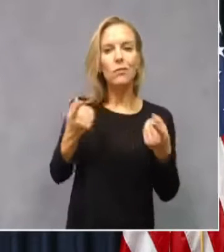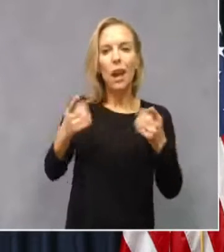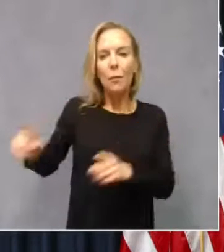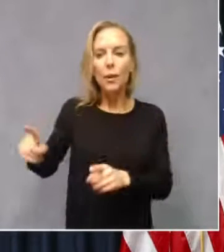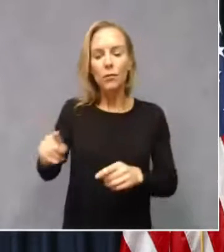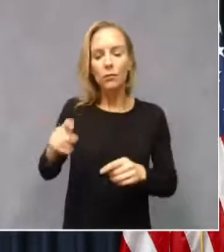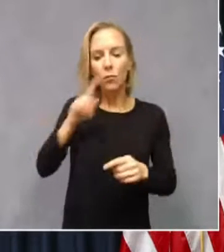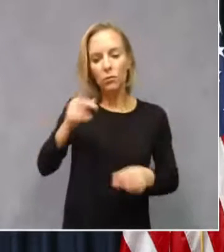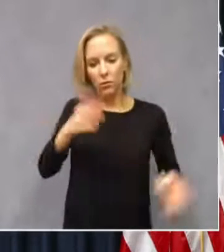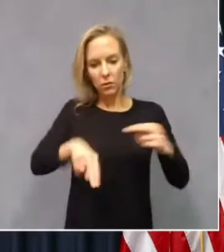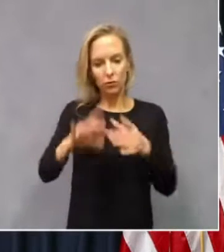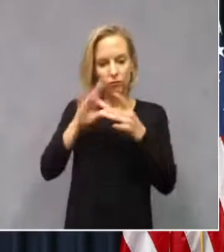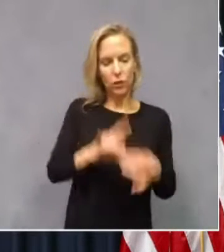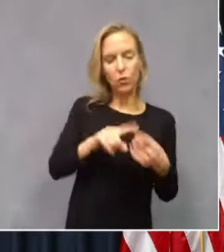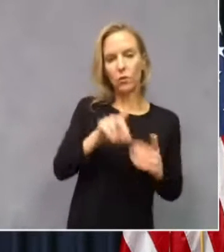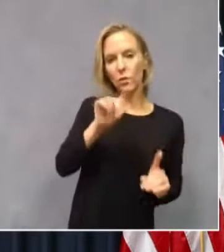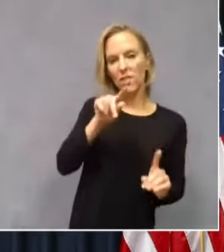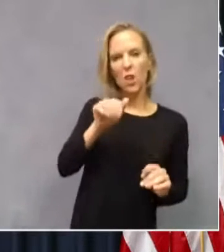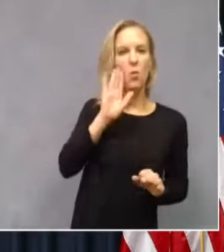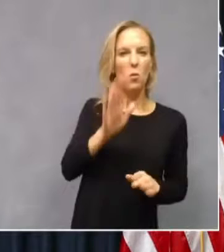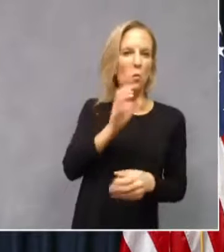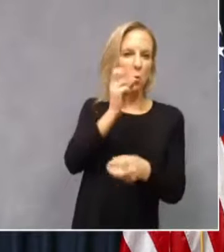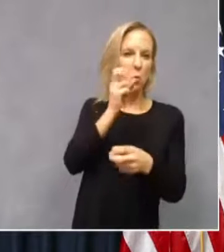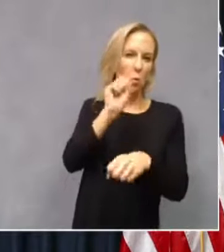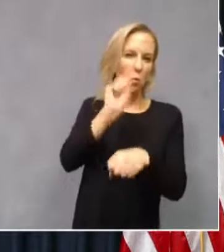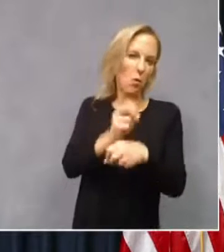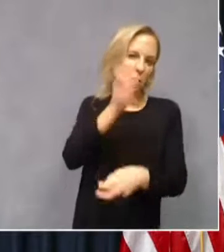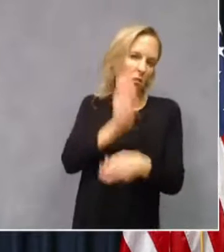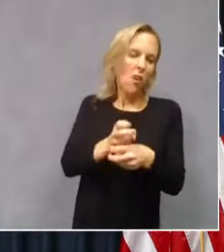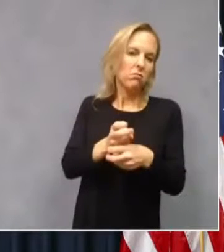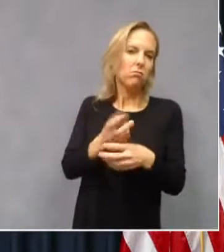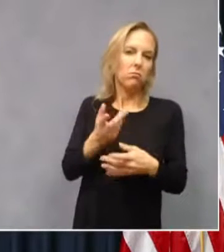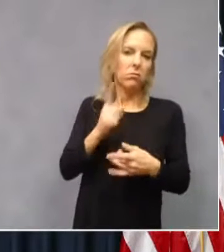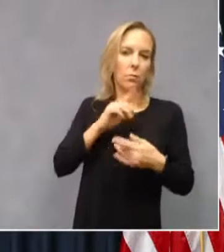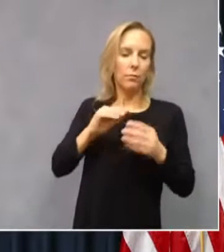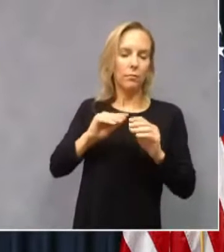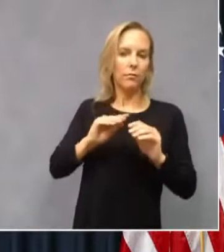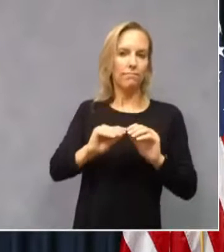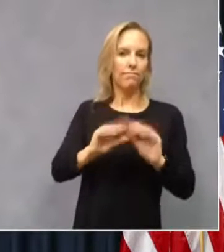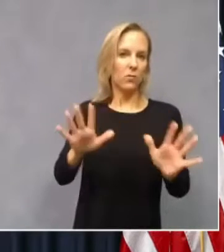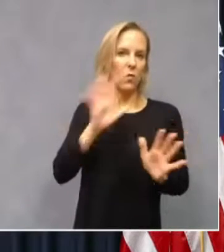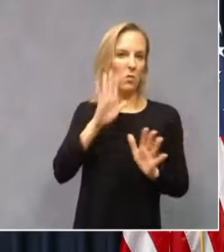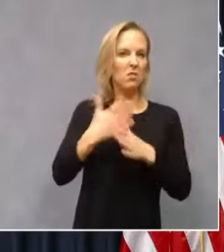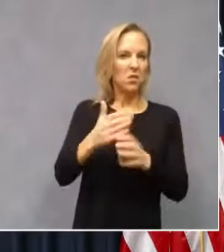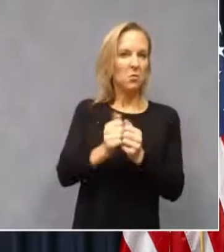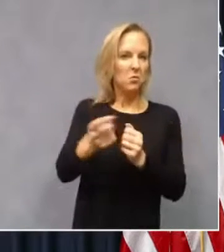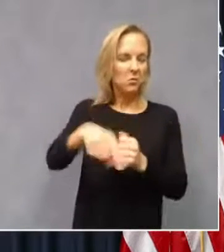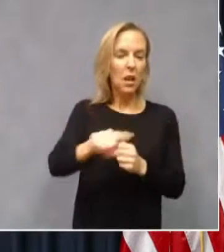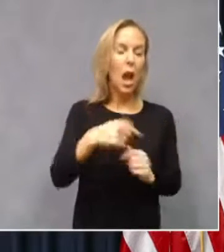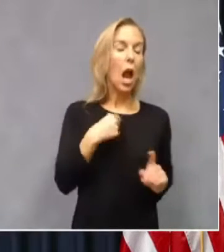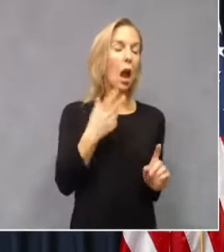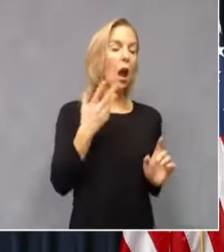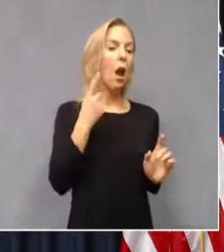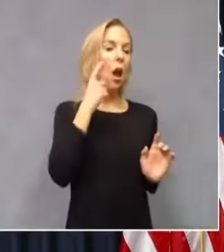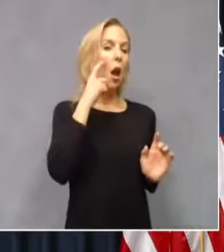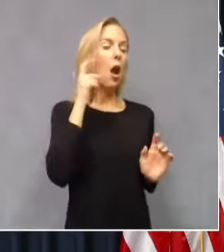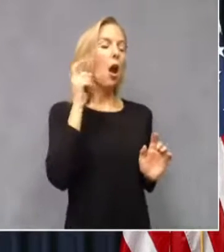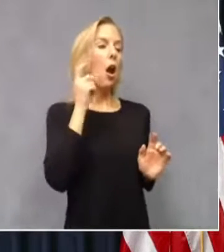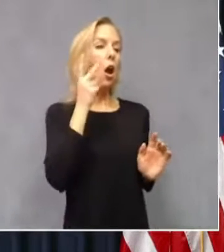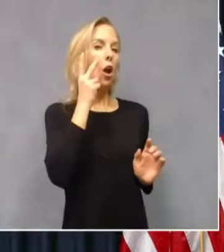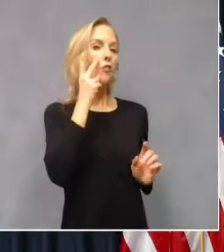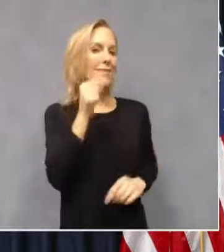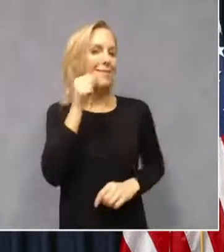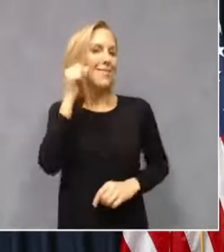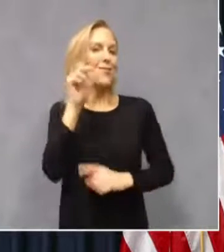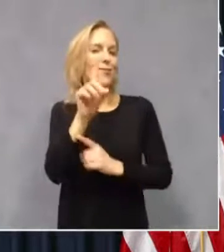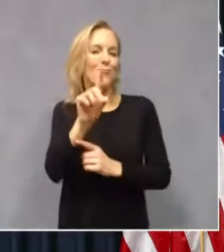really hard on that, and we're going to work to be transparent on it. Again, I saw a draft of a dashboard yesterday, but it's